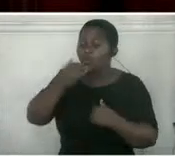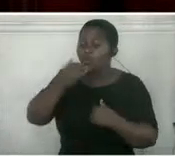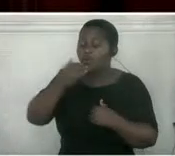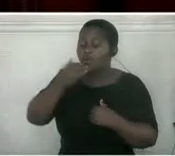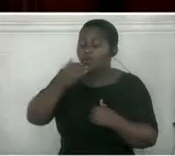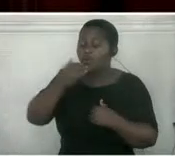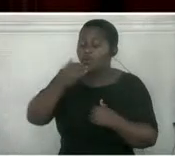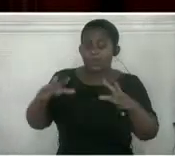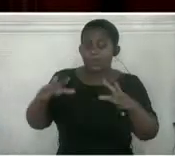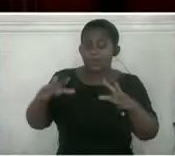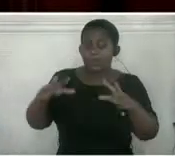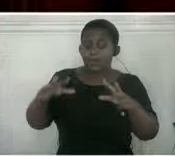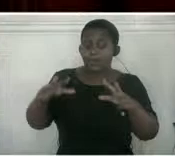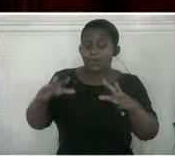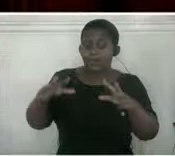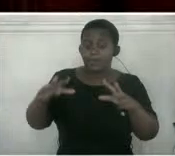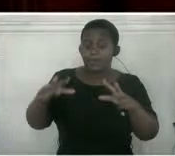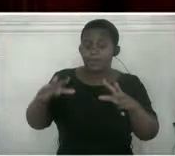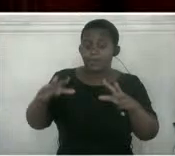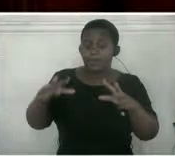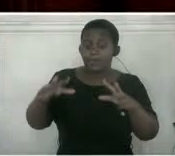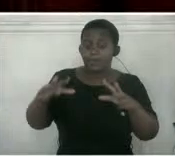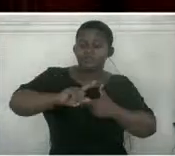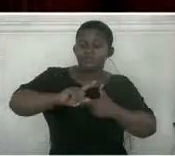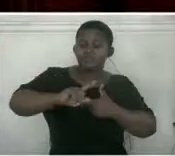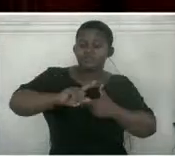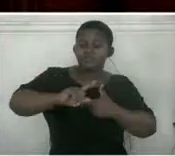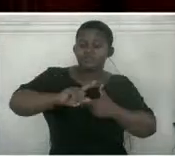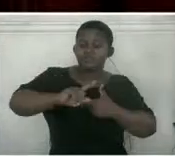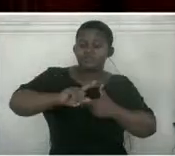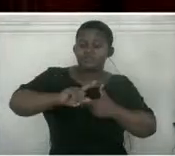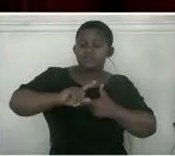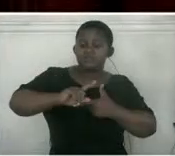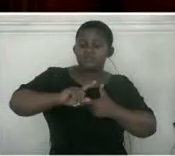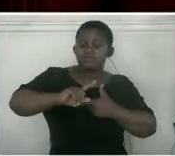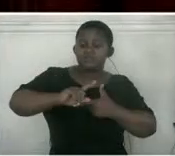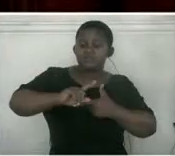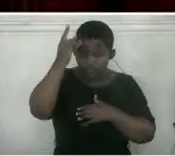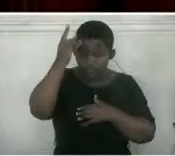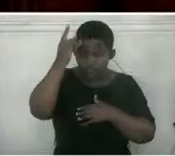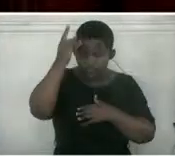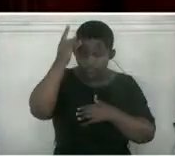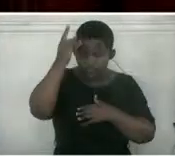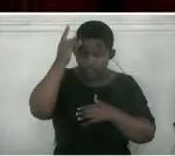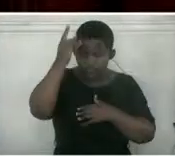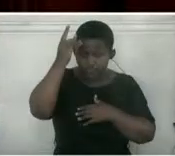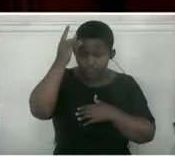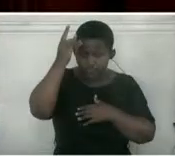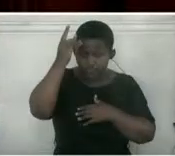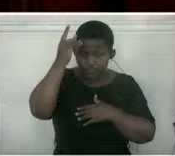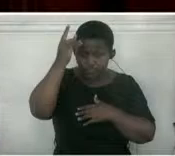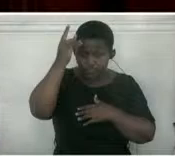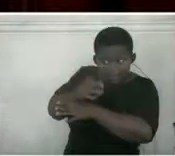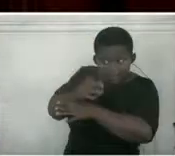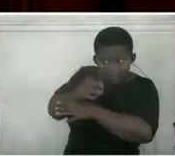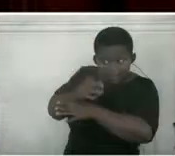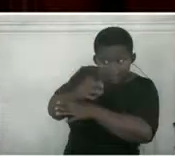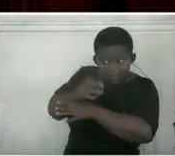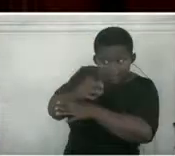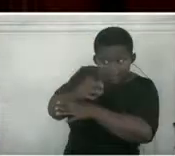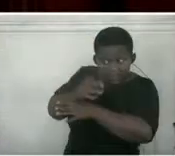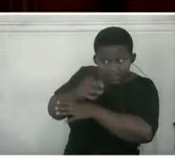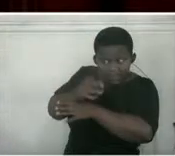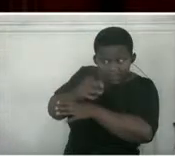Enterprise and Transnet on the 3rd of March to engage on the plans for the development of